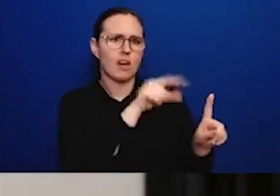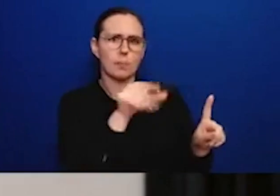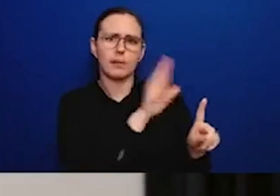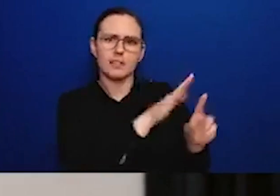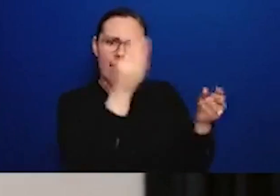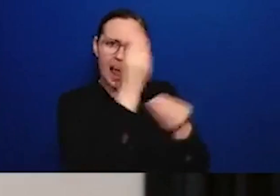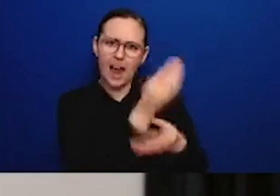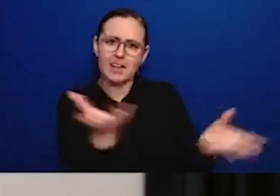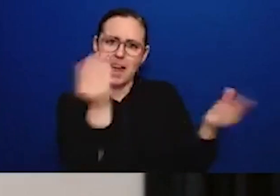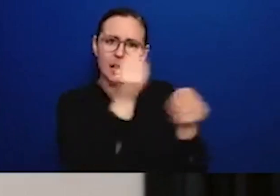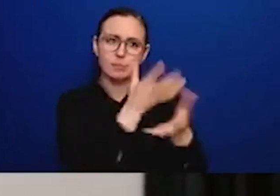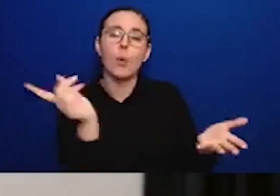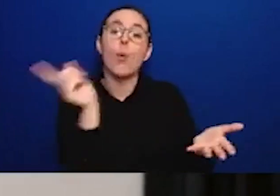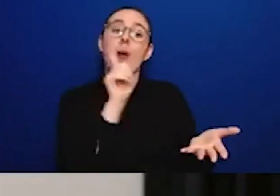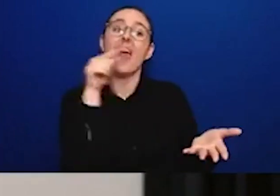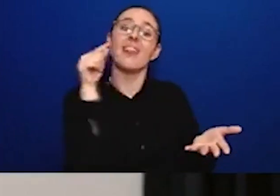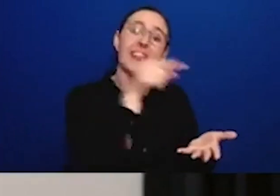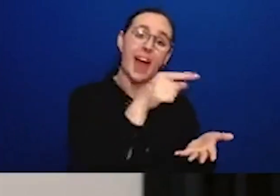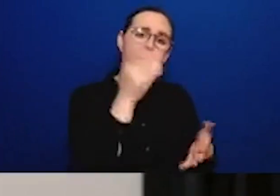visit